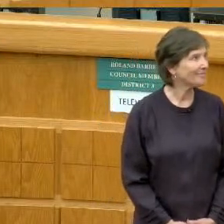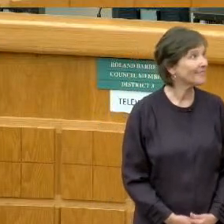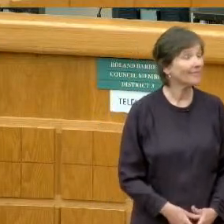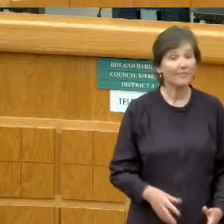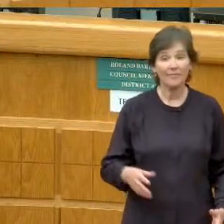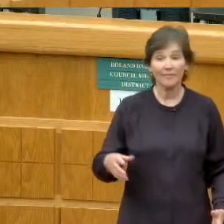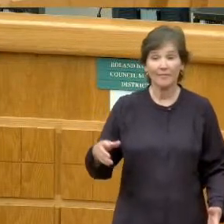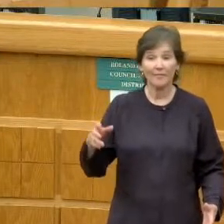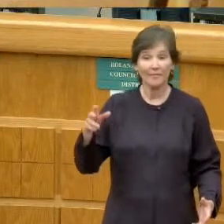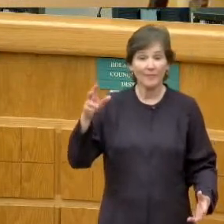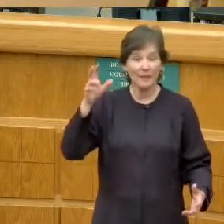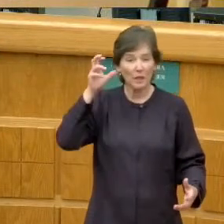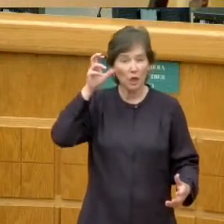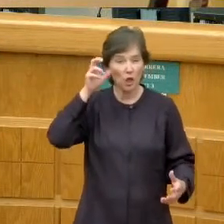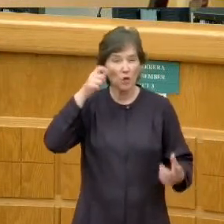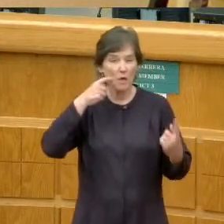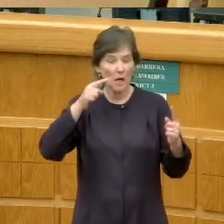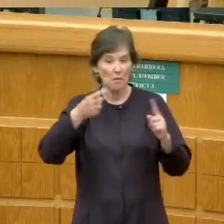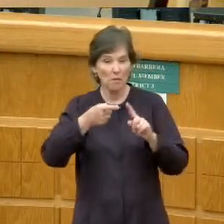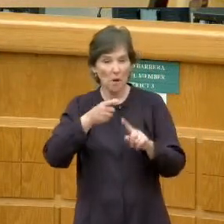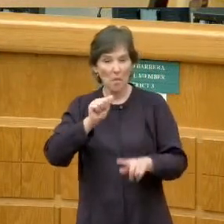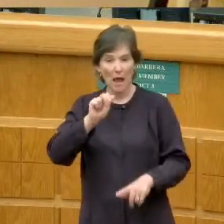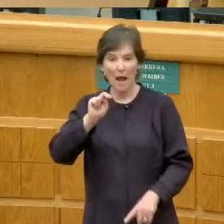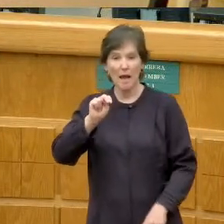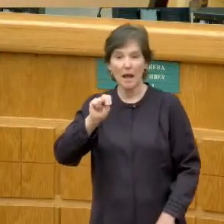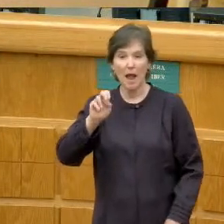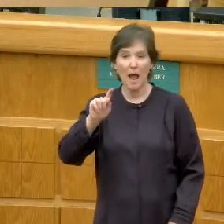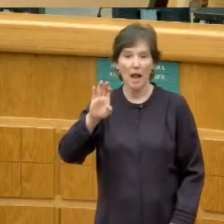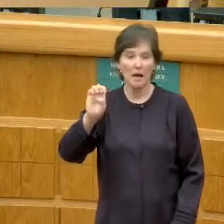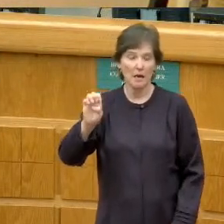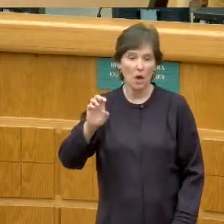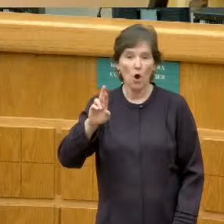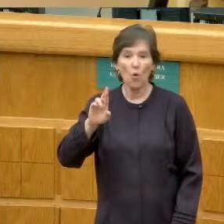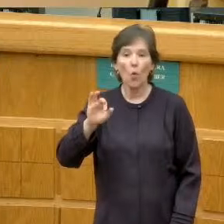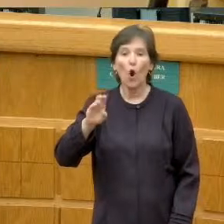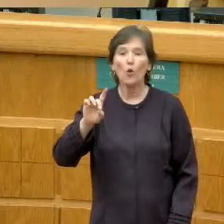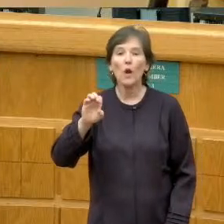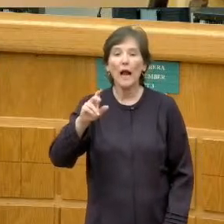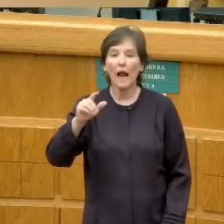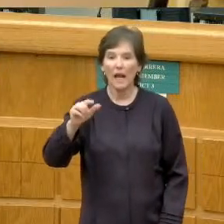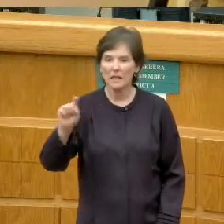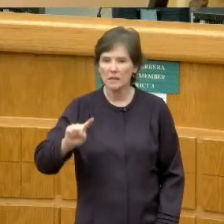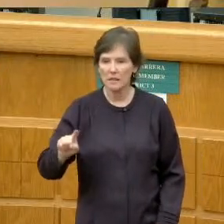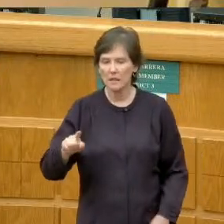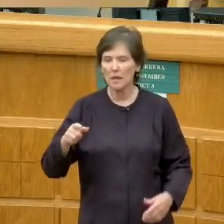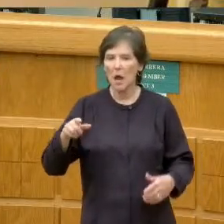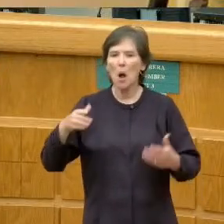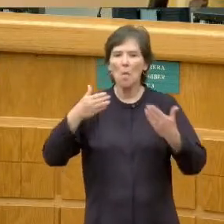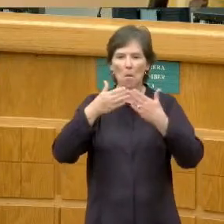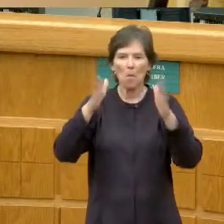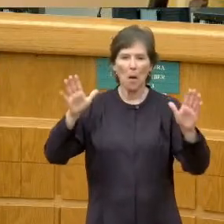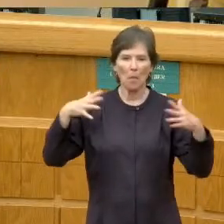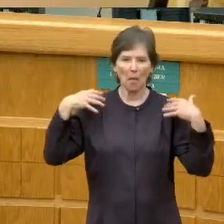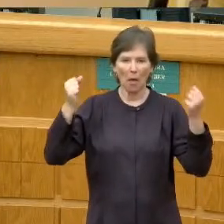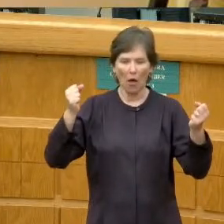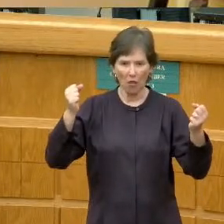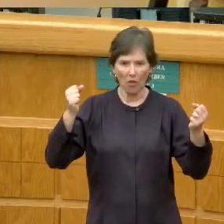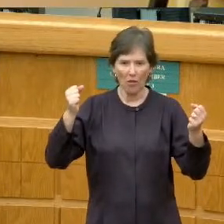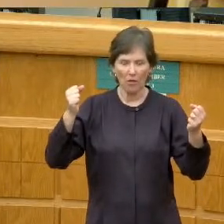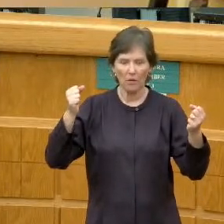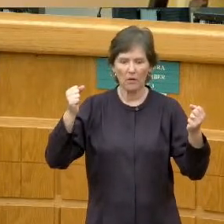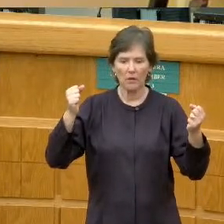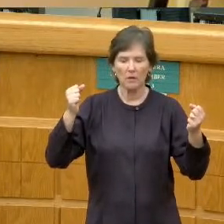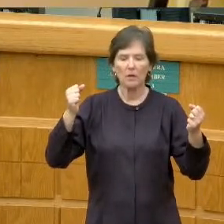Director. First, I want to extend my condolences to the 4 that lost their lives today to the COVID